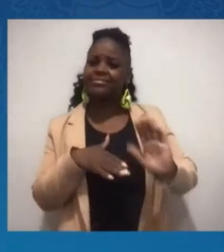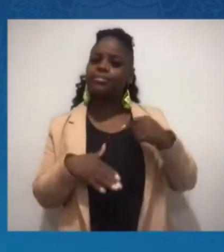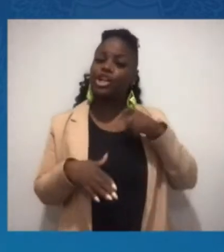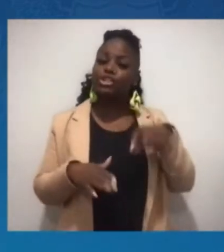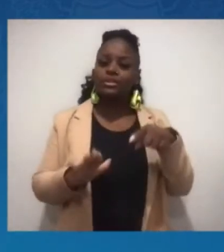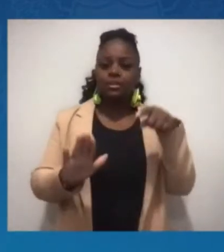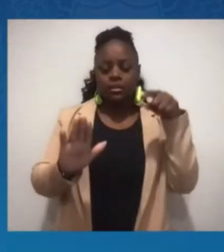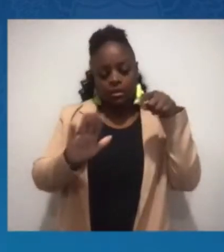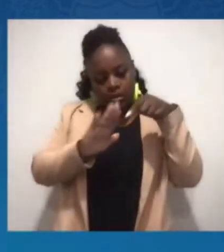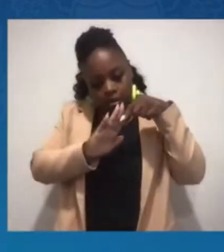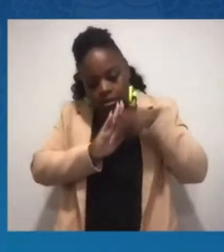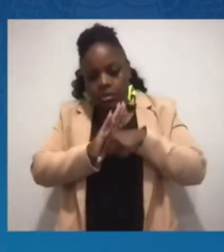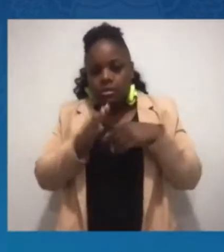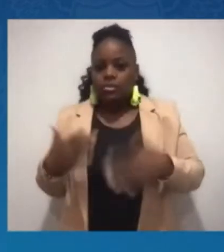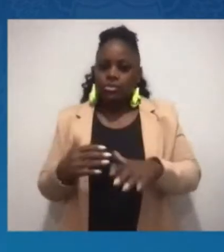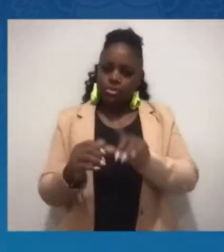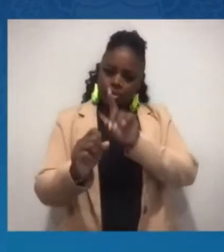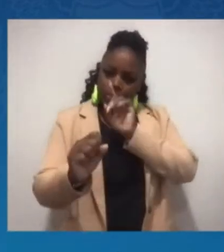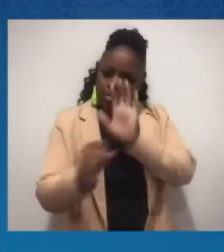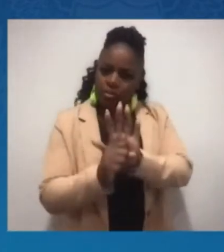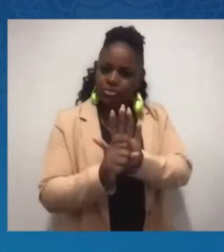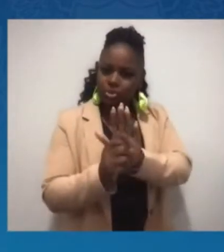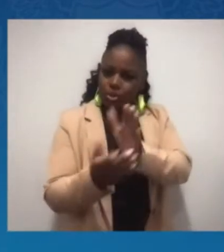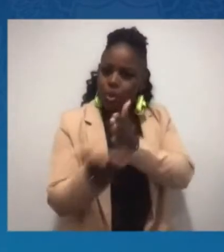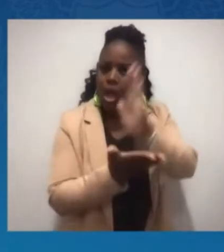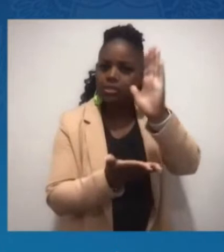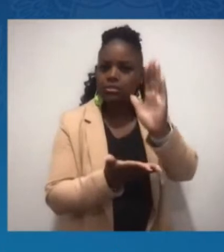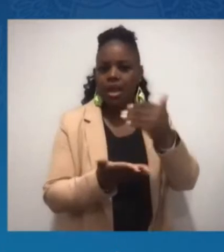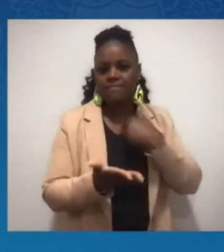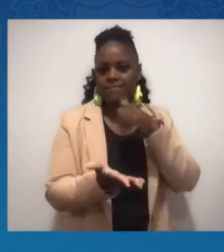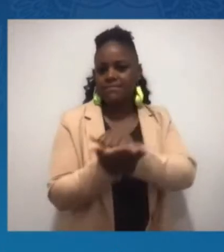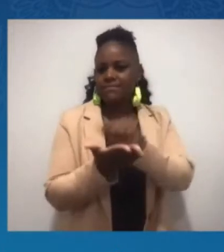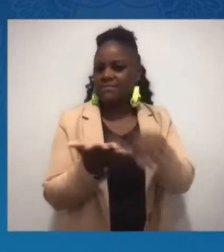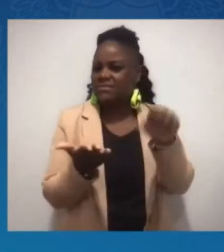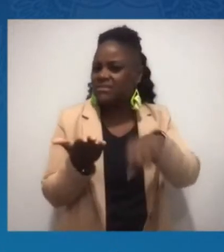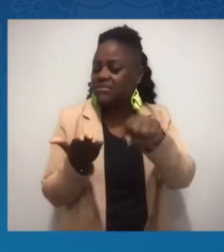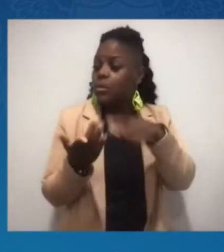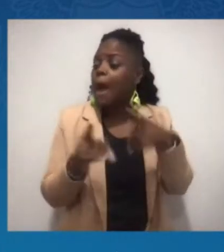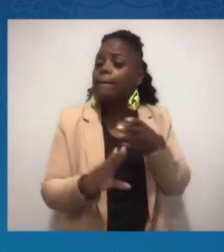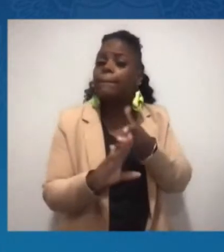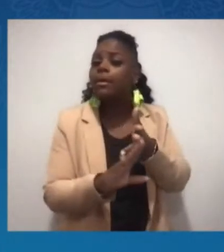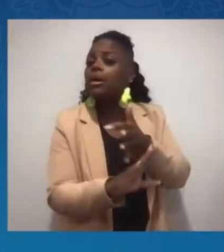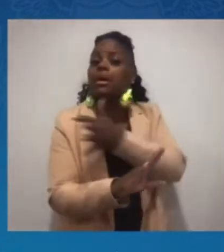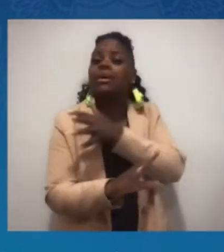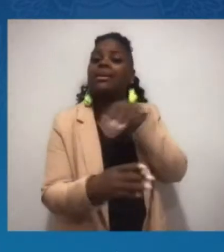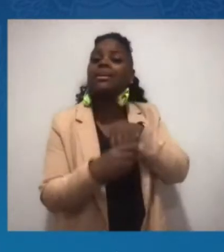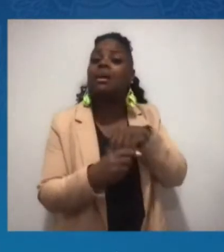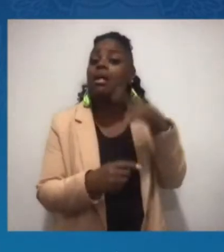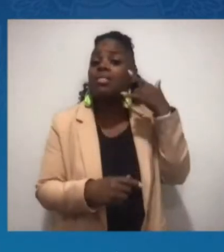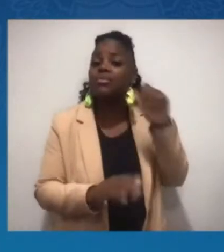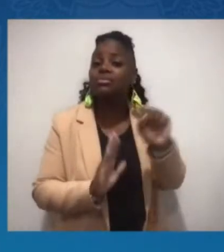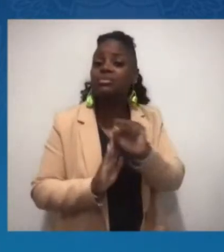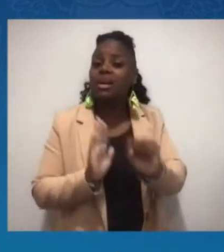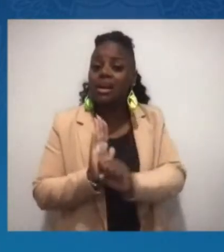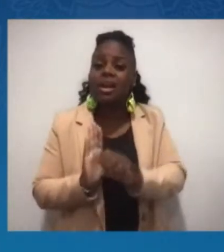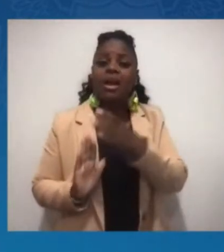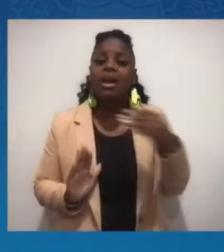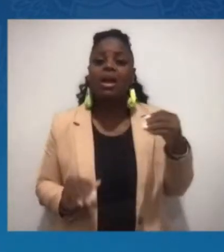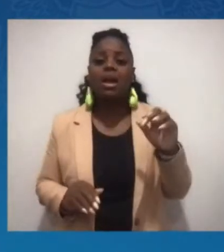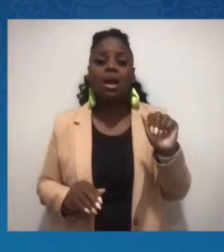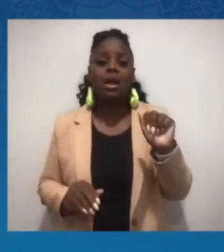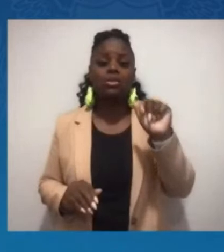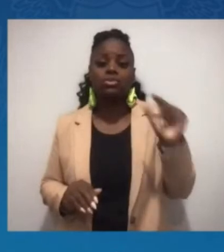not just now, but throughout her career. As California's Attorney General, she fought hard to protect the rights of Californians to make